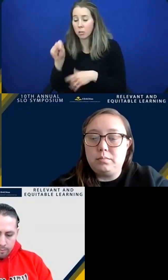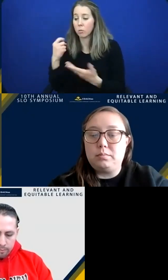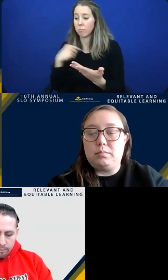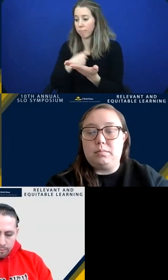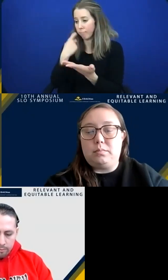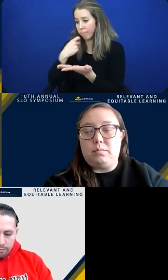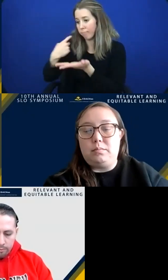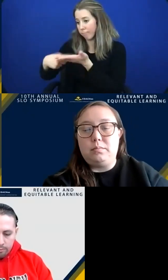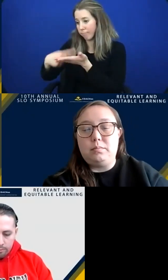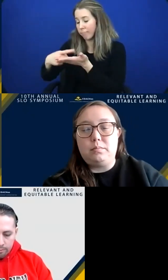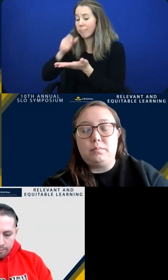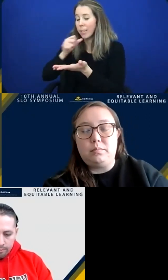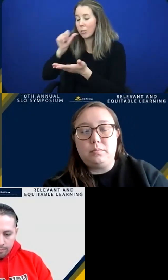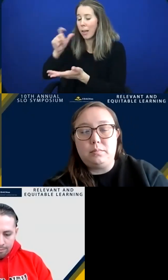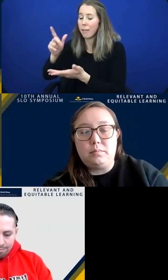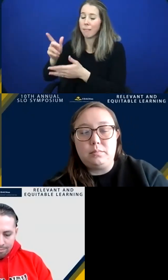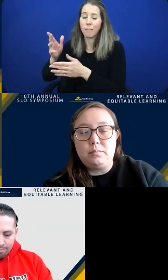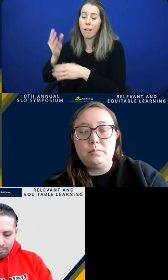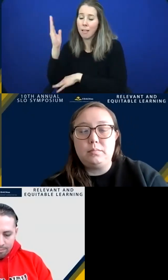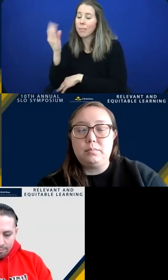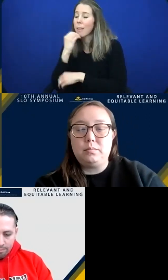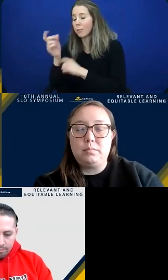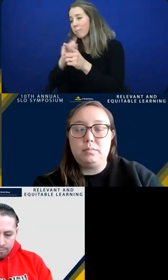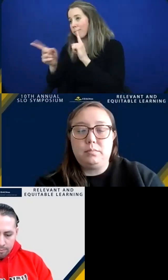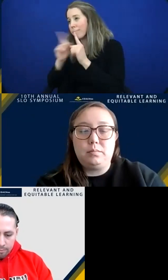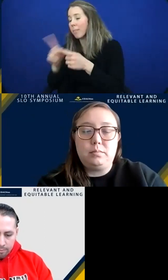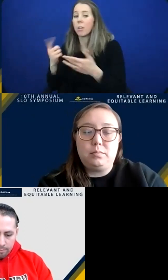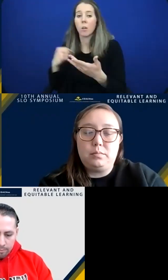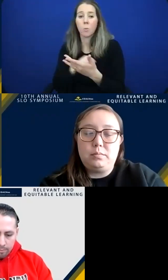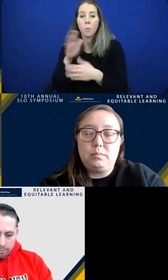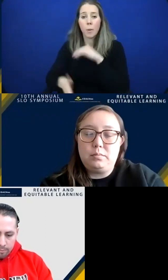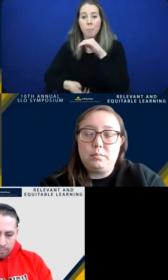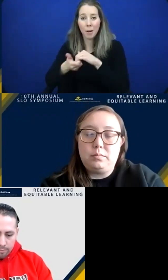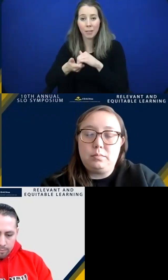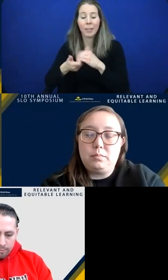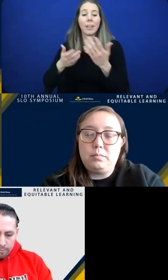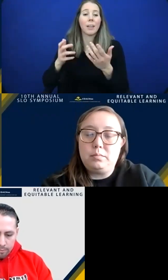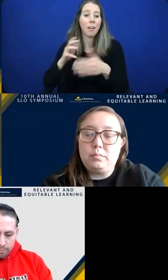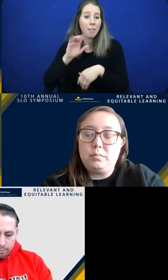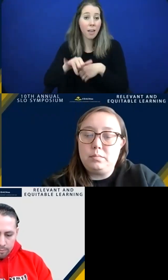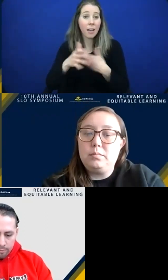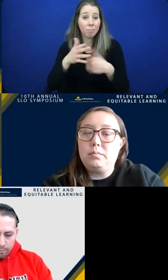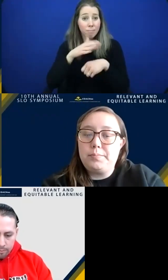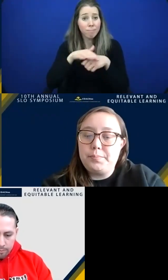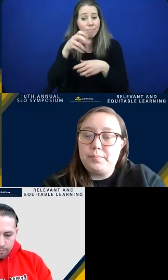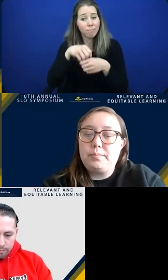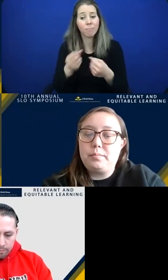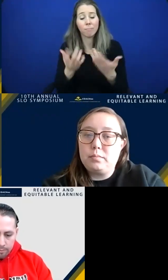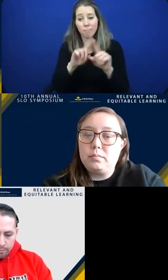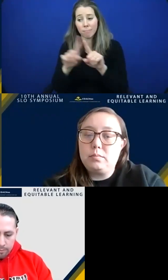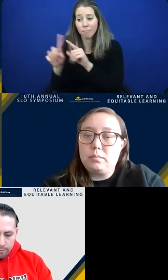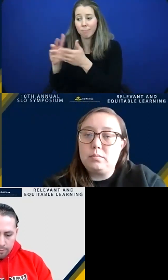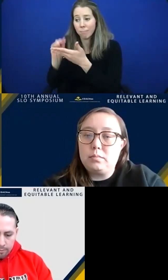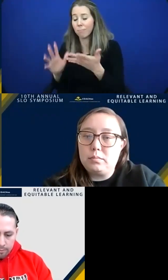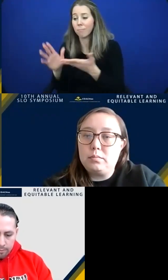exciting conversation. And so yeah, we're going to be partnering. And of course, formally with the first year experience, that touches a lot of student affairs areas. But even more